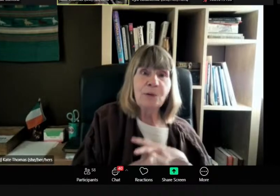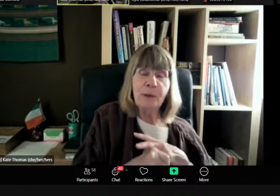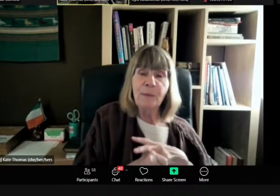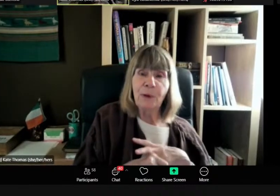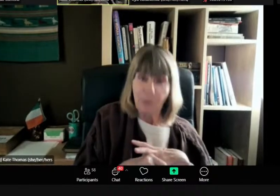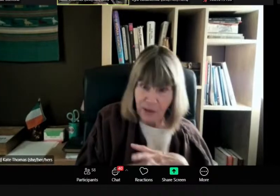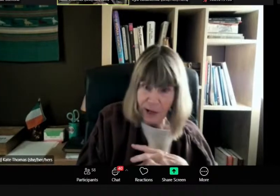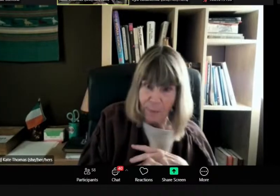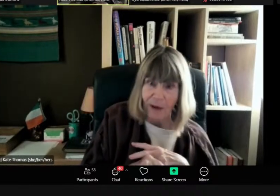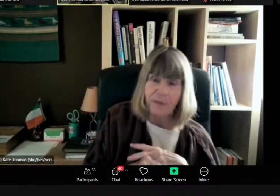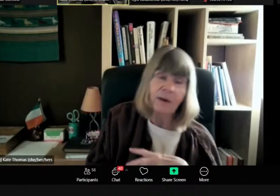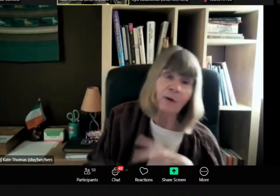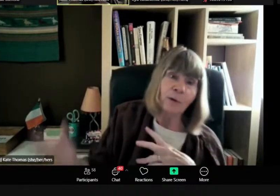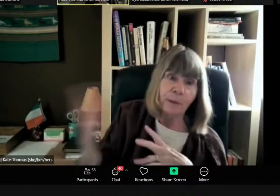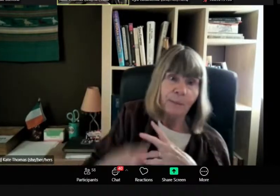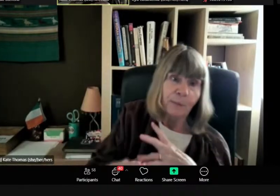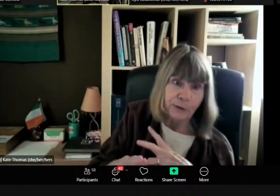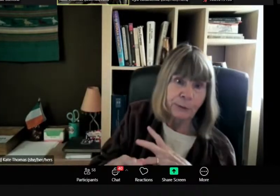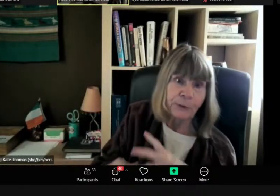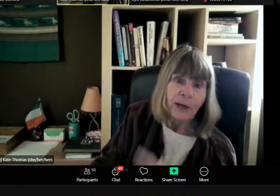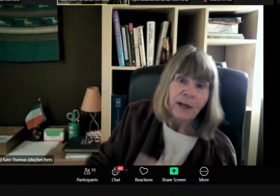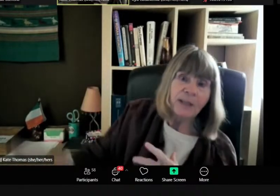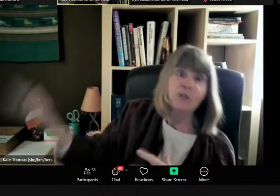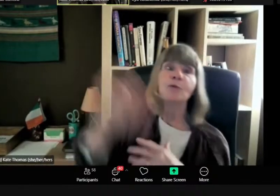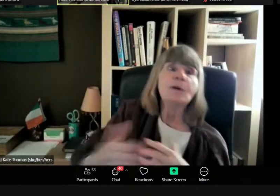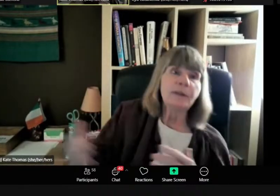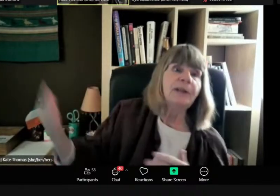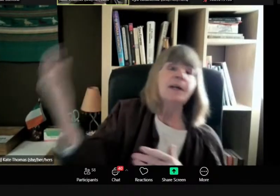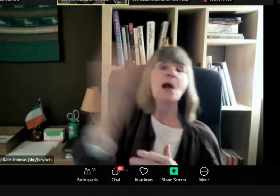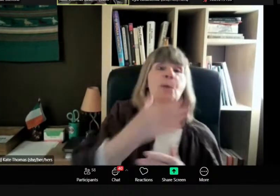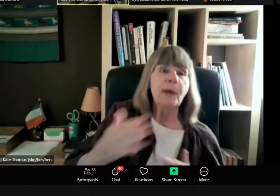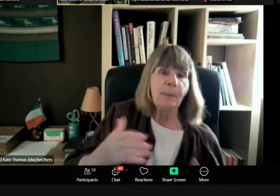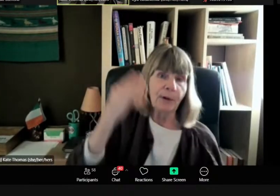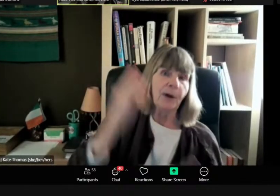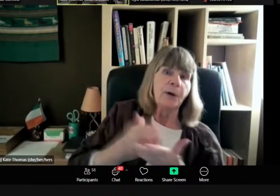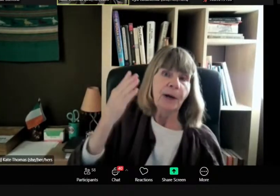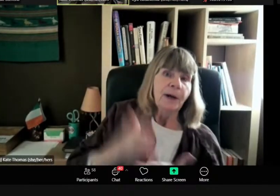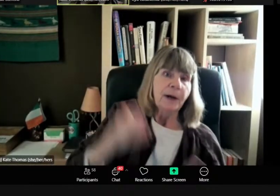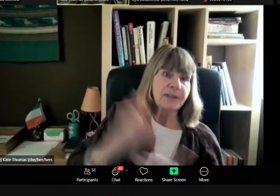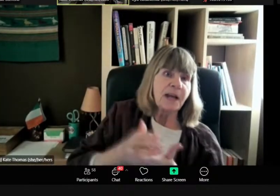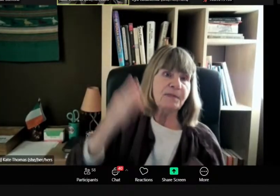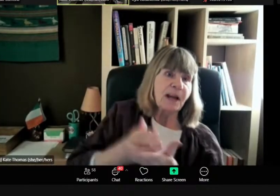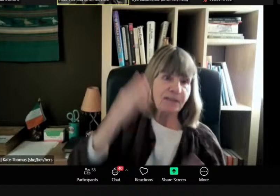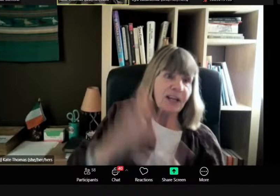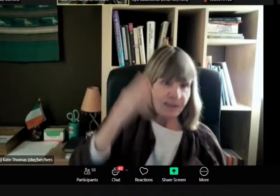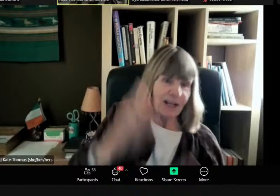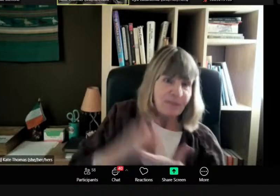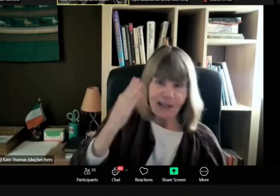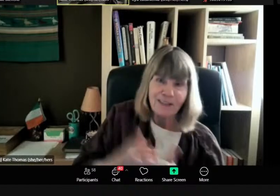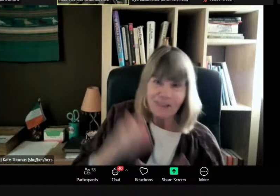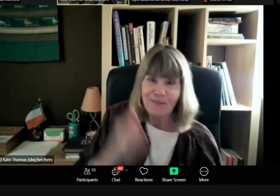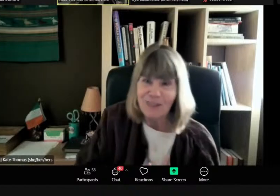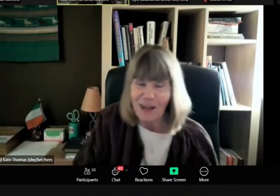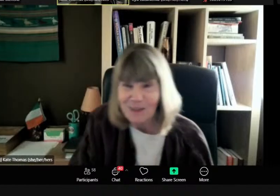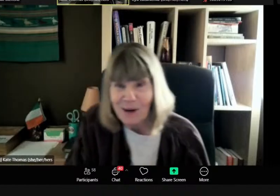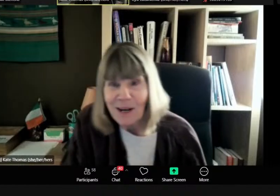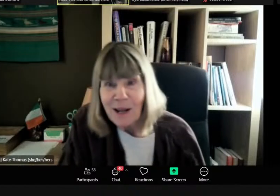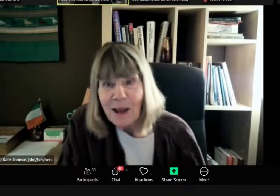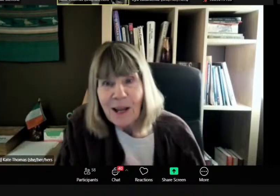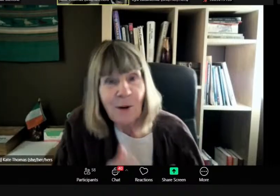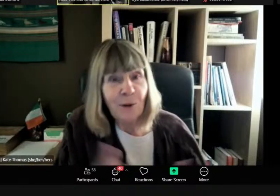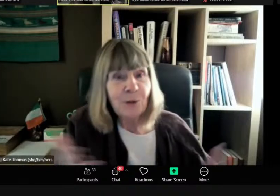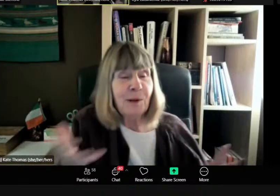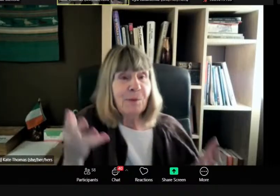something older people don't think about, younger people do. It's drilled into young people, you know, safe sex, safe sex,